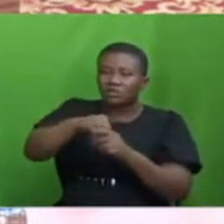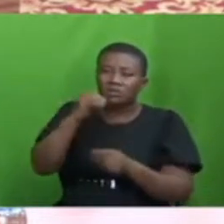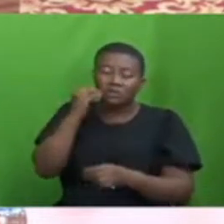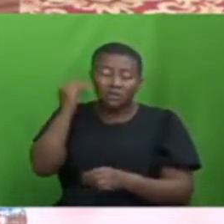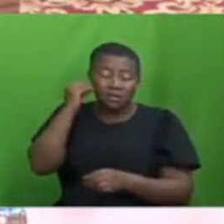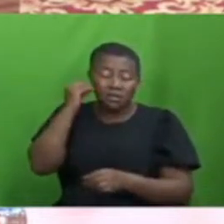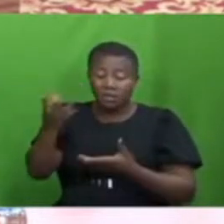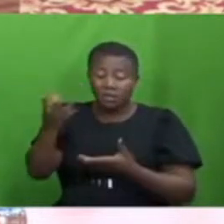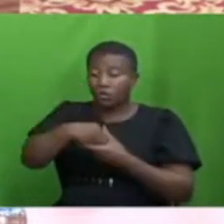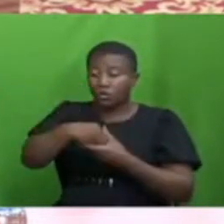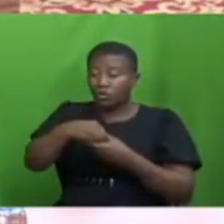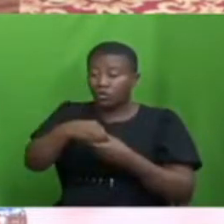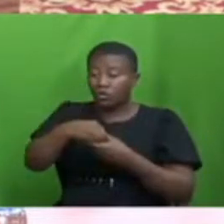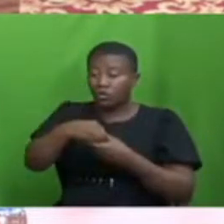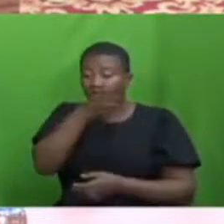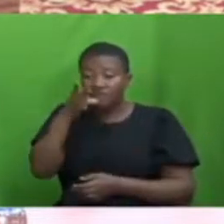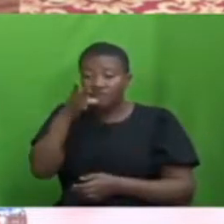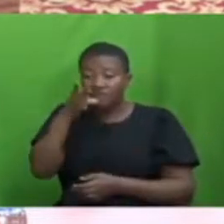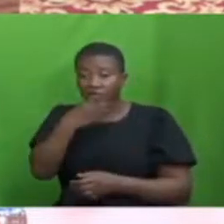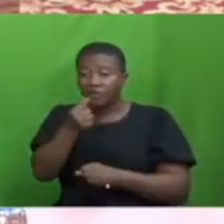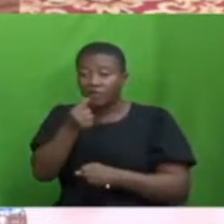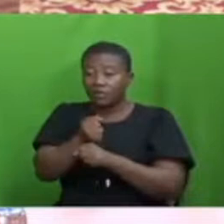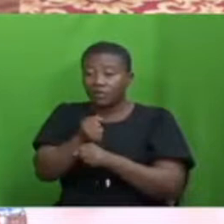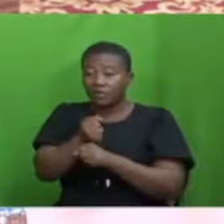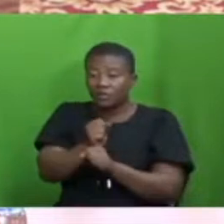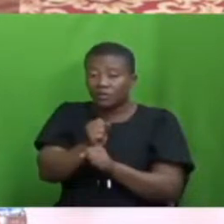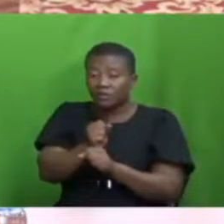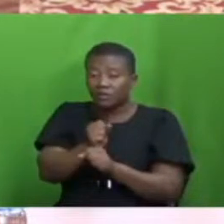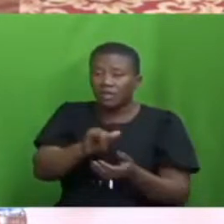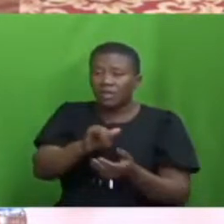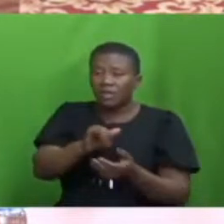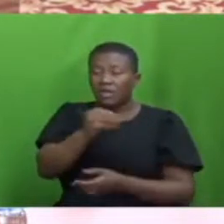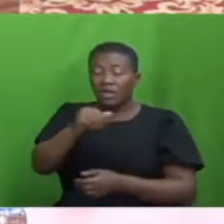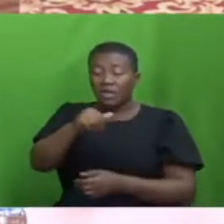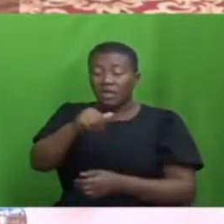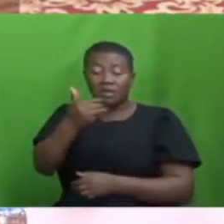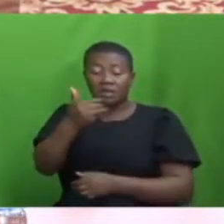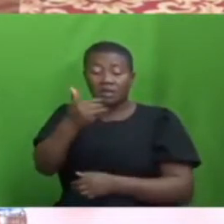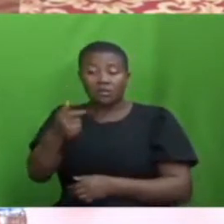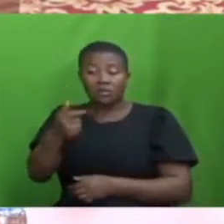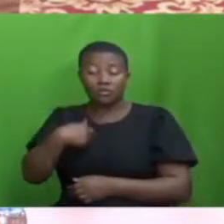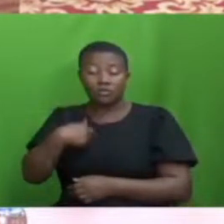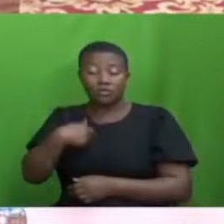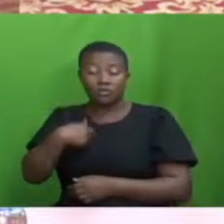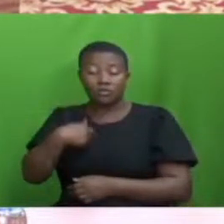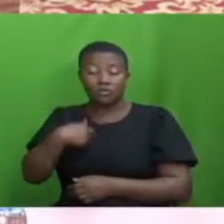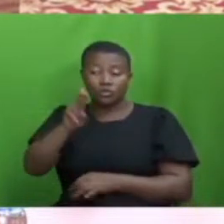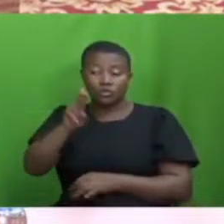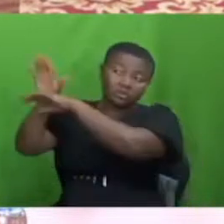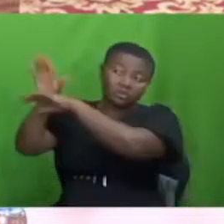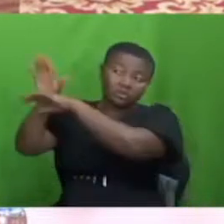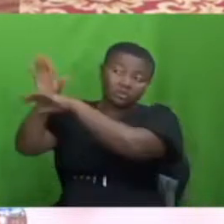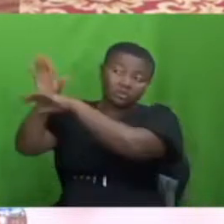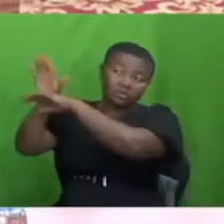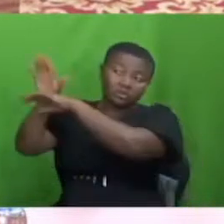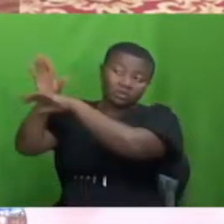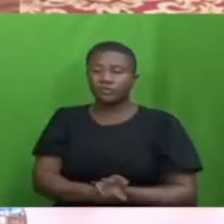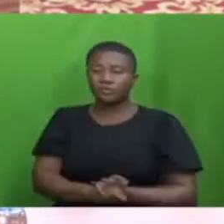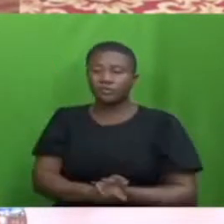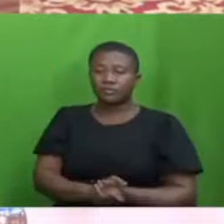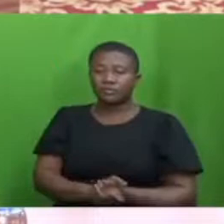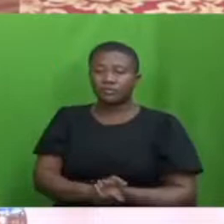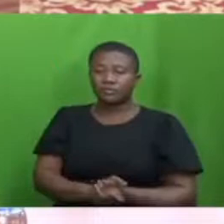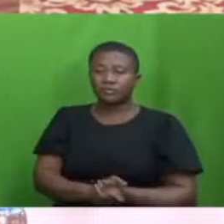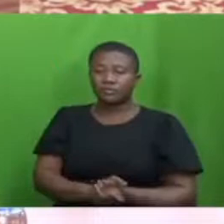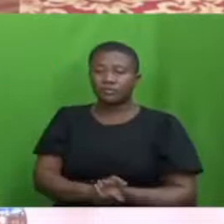manufacturing and farming, replacing many of the products that we are used to importing. Mr. Speaker, when I presented